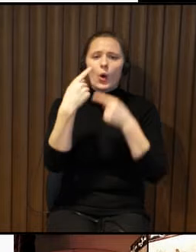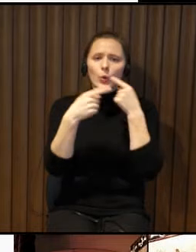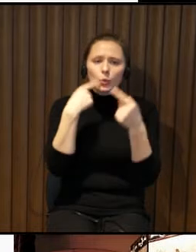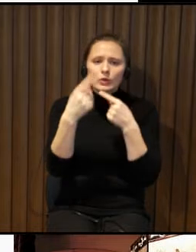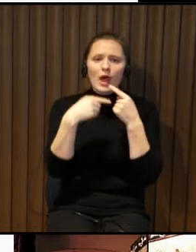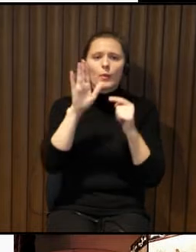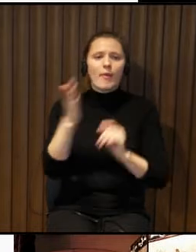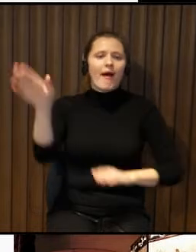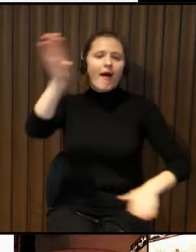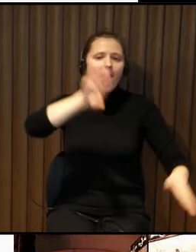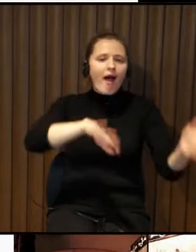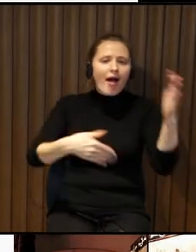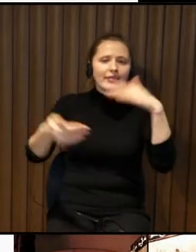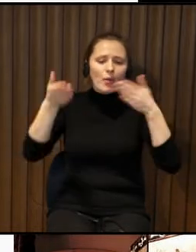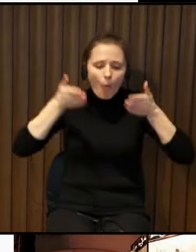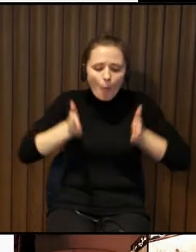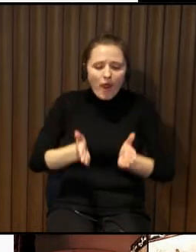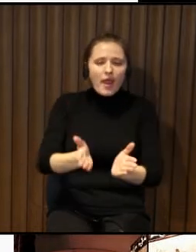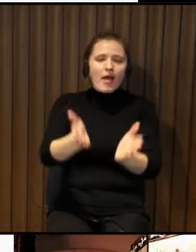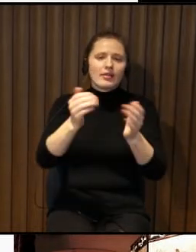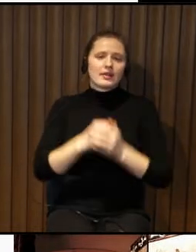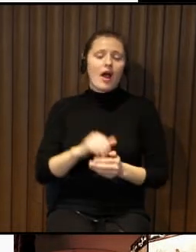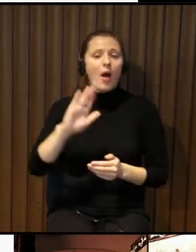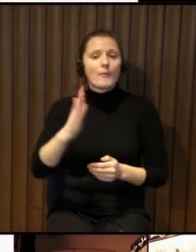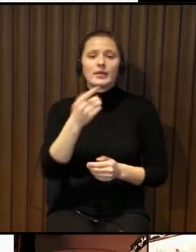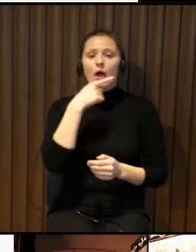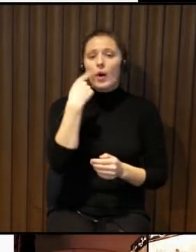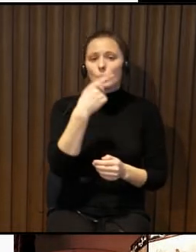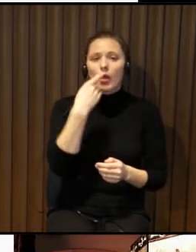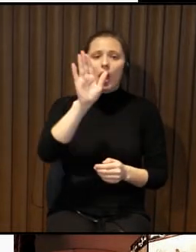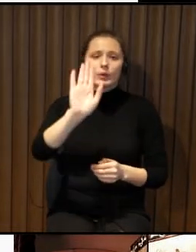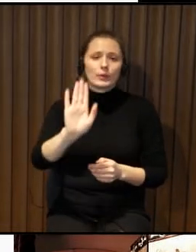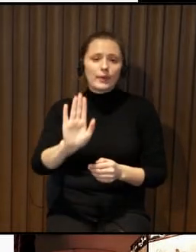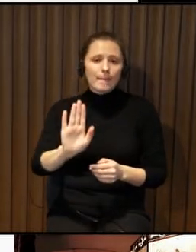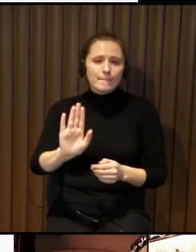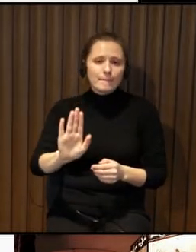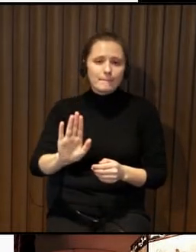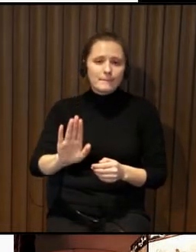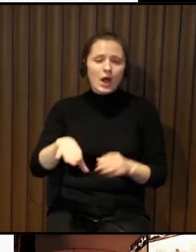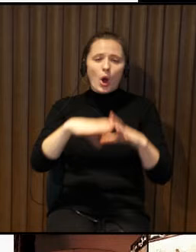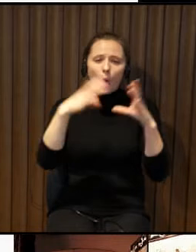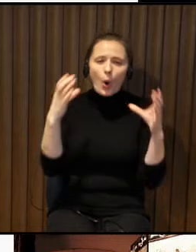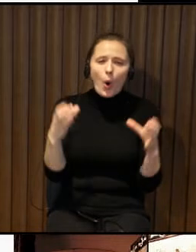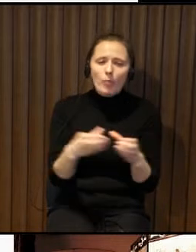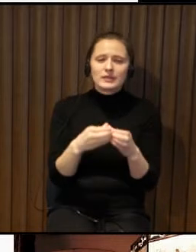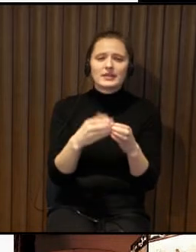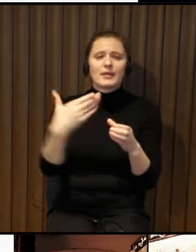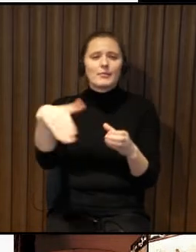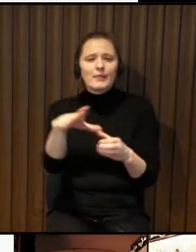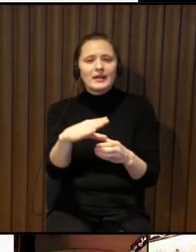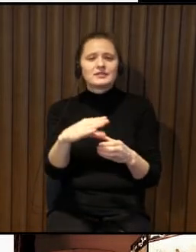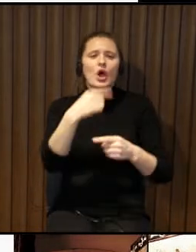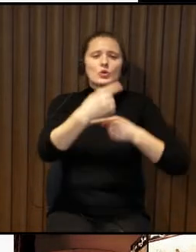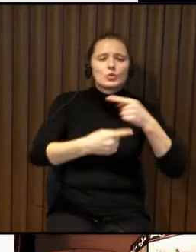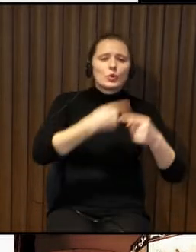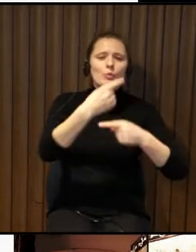theories, our human society is hill climbing up the wrong hill. Our world is a complex terrain with